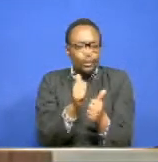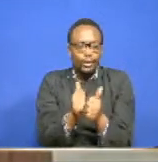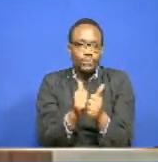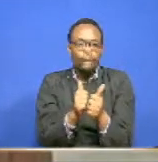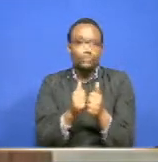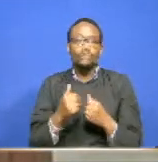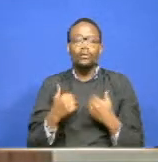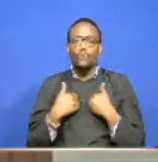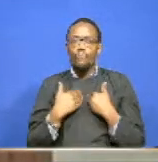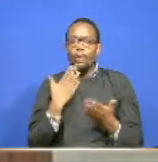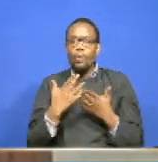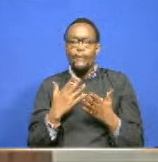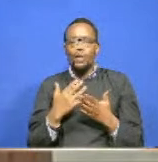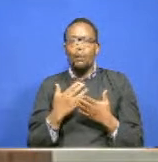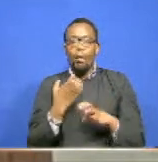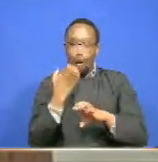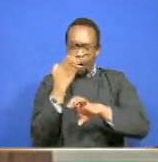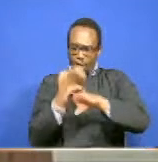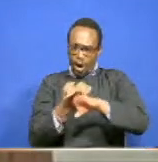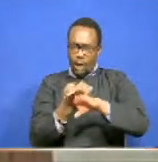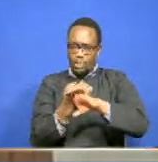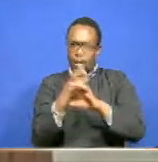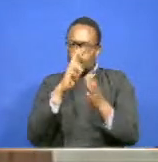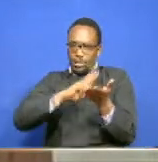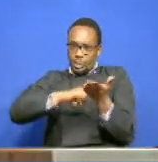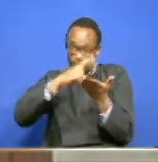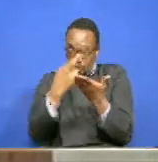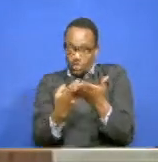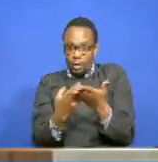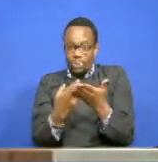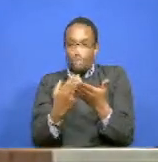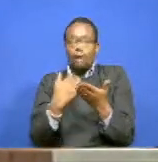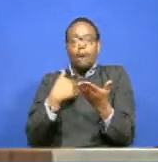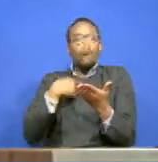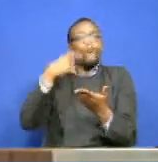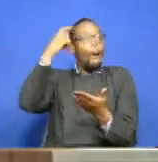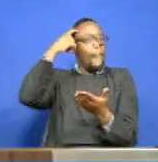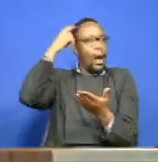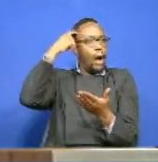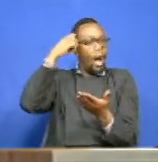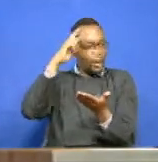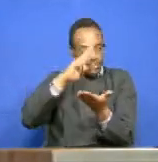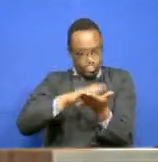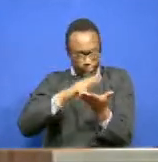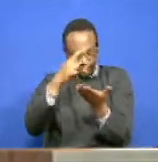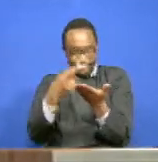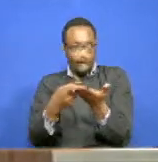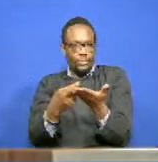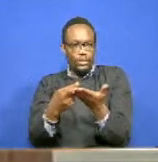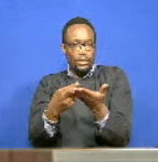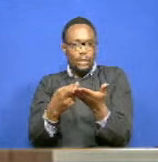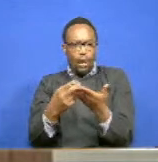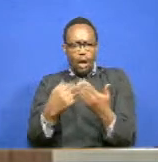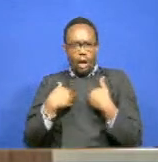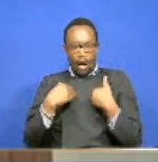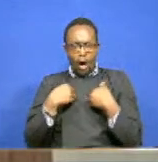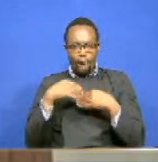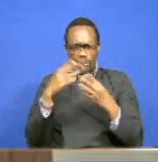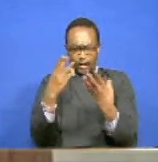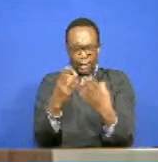are what we can call heart resources. There are also mind resources, and there are physical,